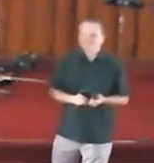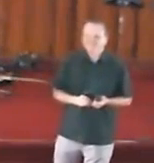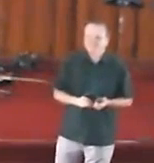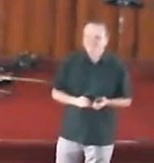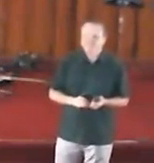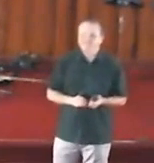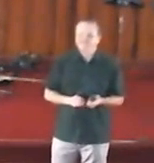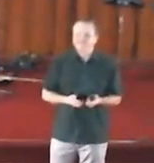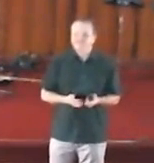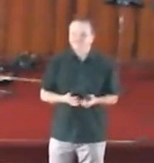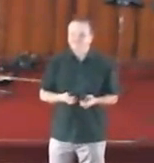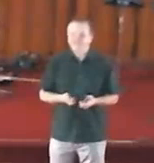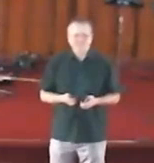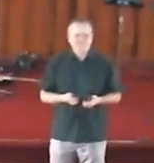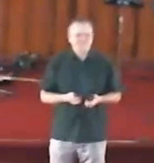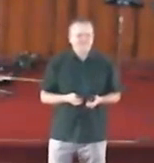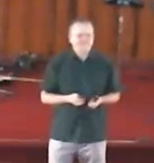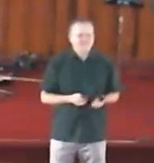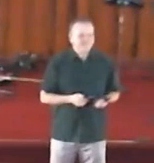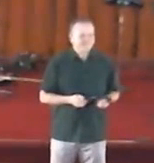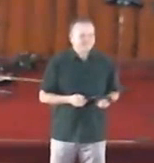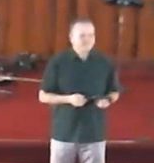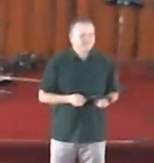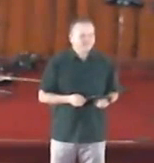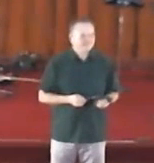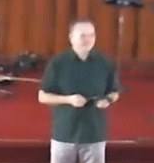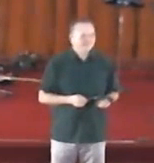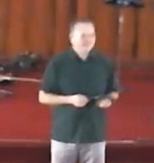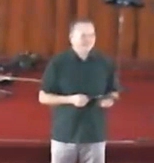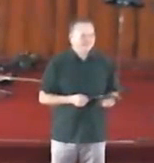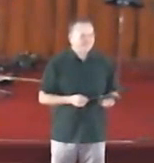was Paul's prayer like? What does it say?